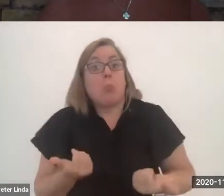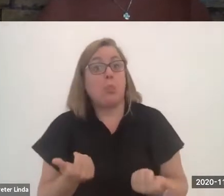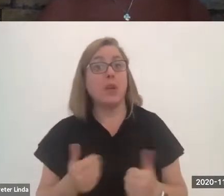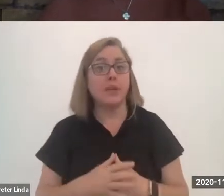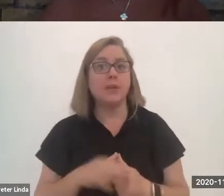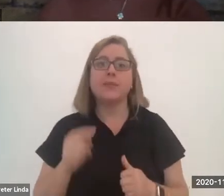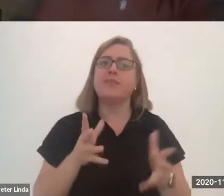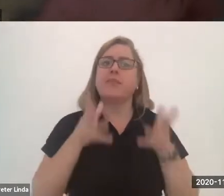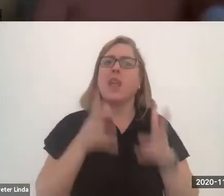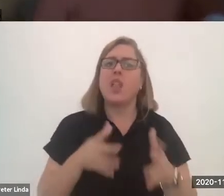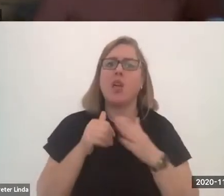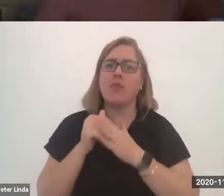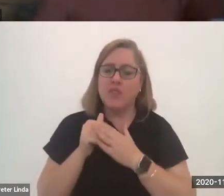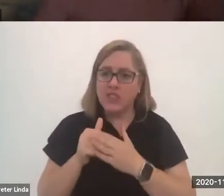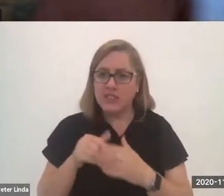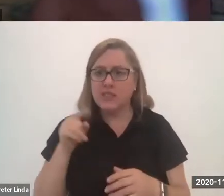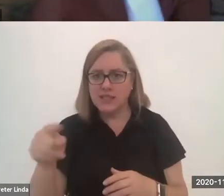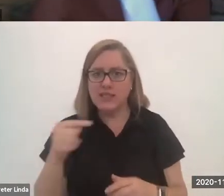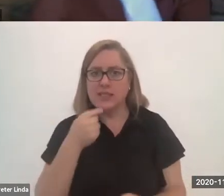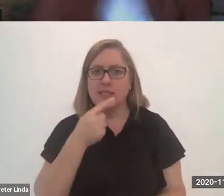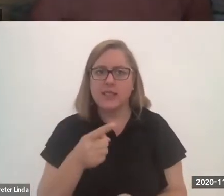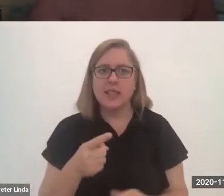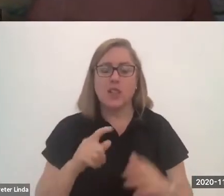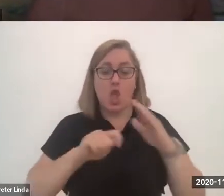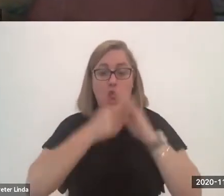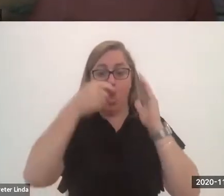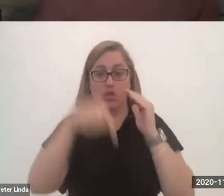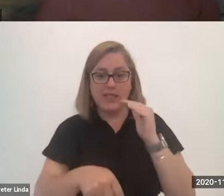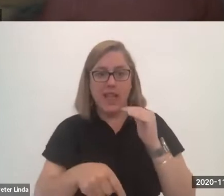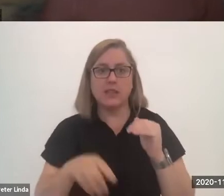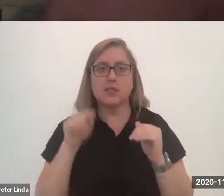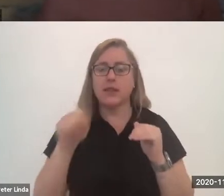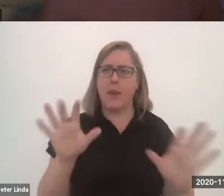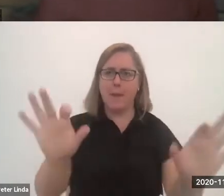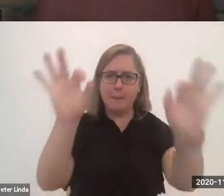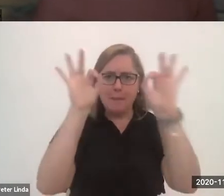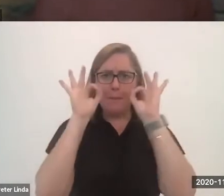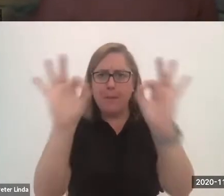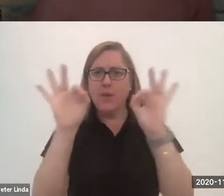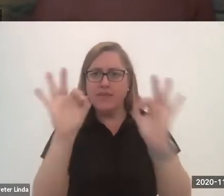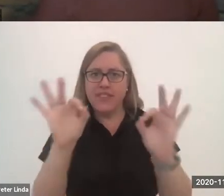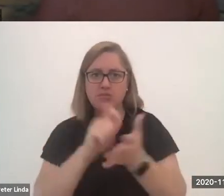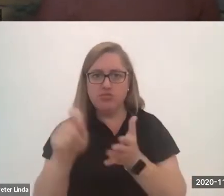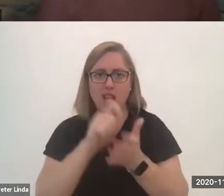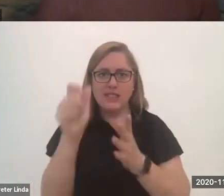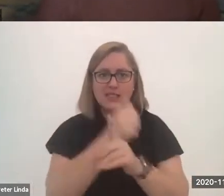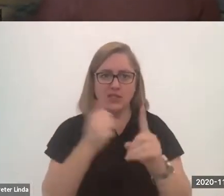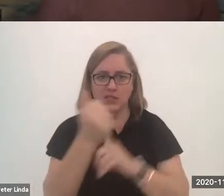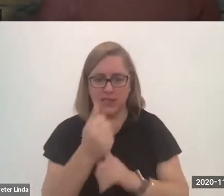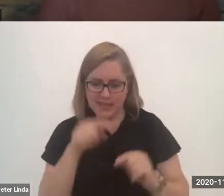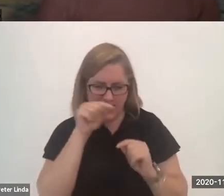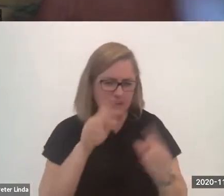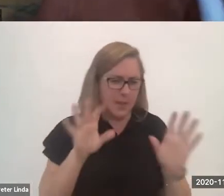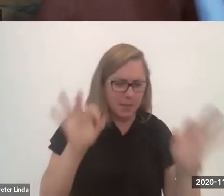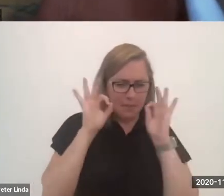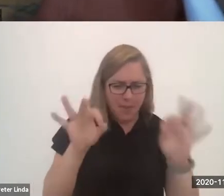I had a lot of friends who said that. Once lockdown started, that this was an ideal writing situation. These are the ideal conditions for